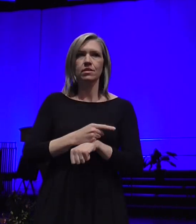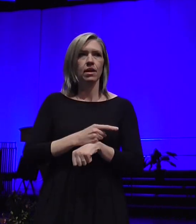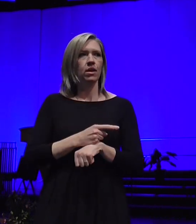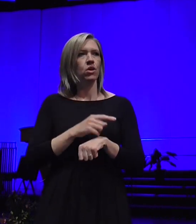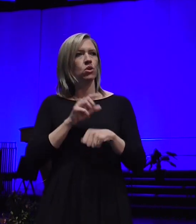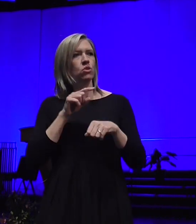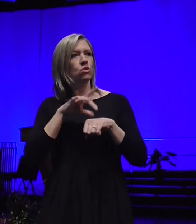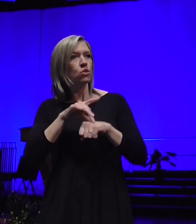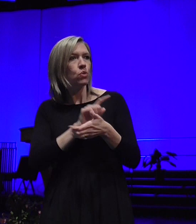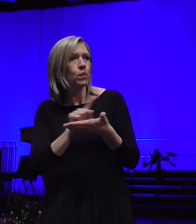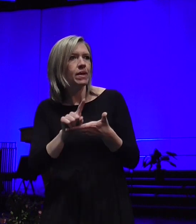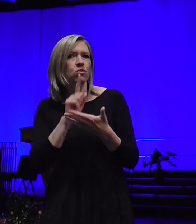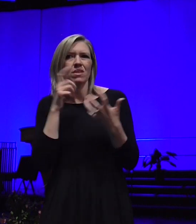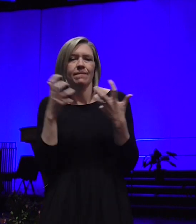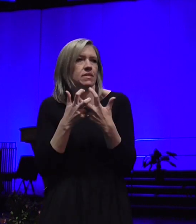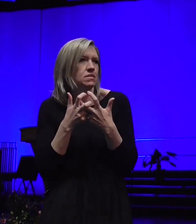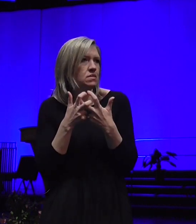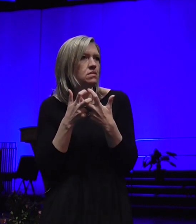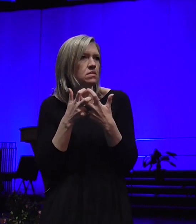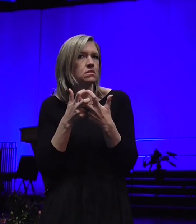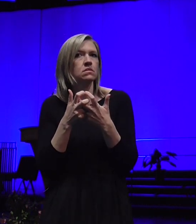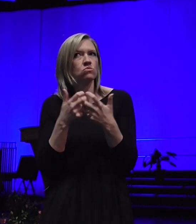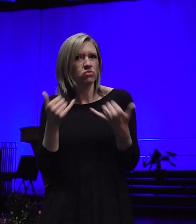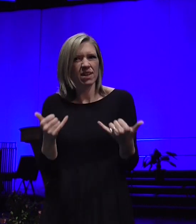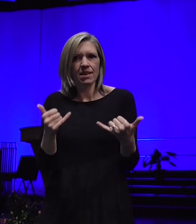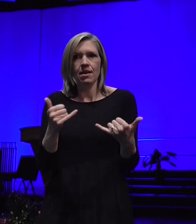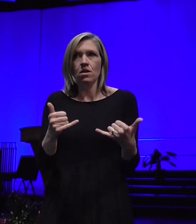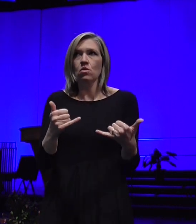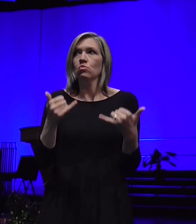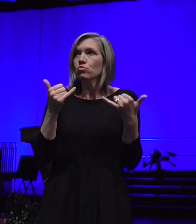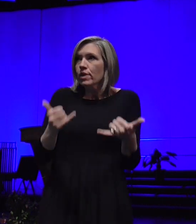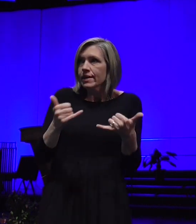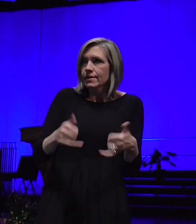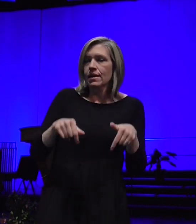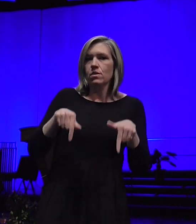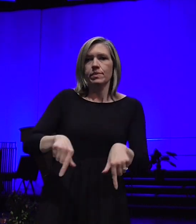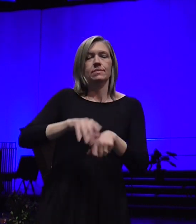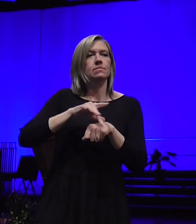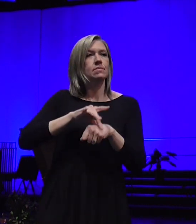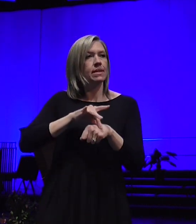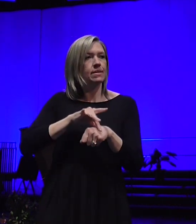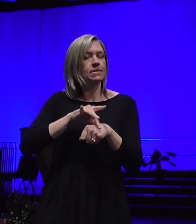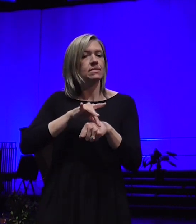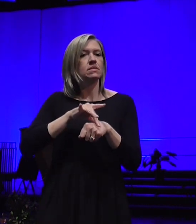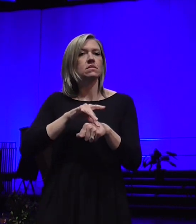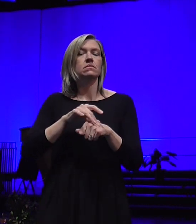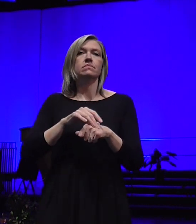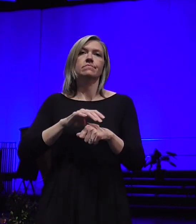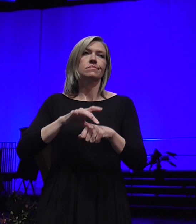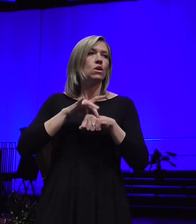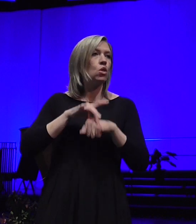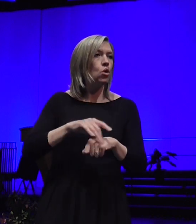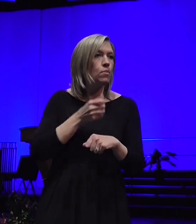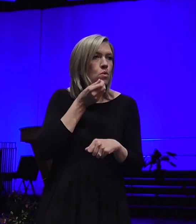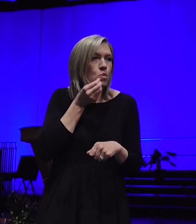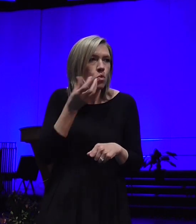about right now. Because at this time on the planet, with